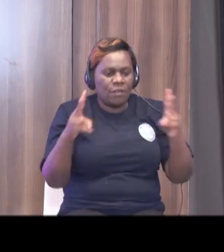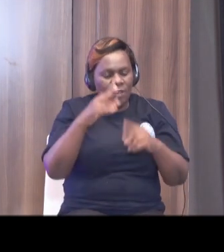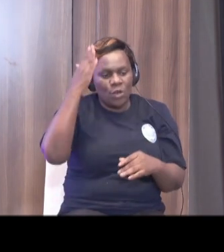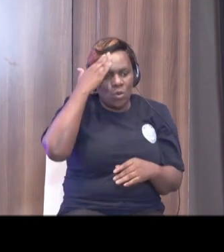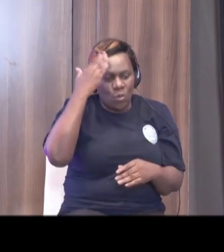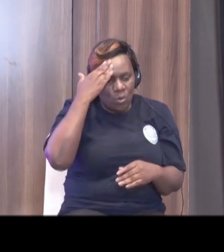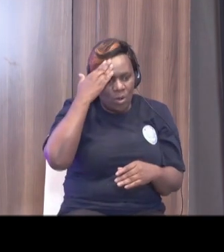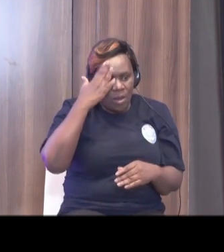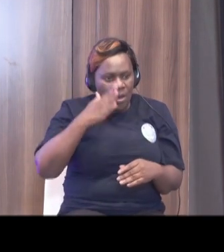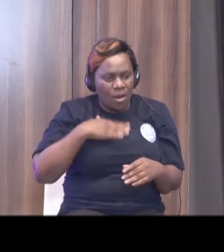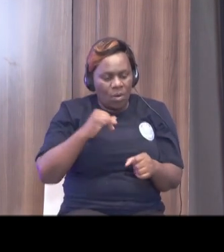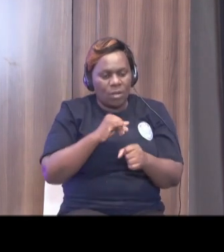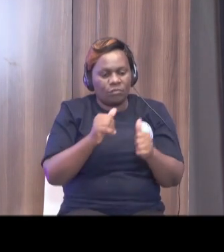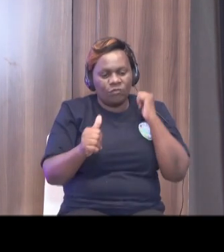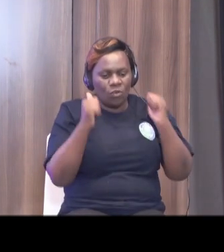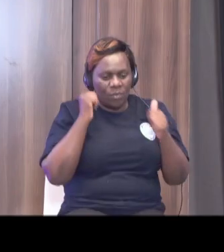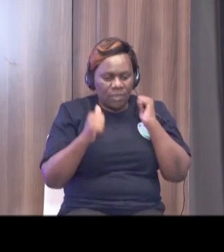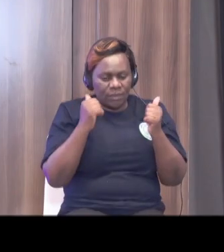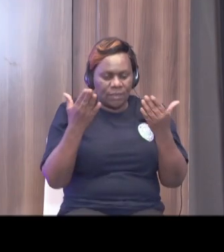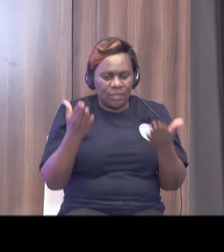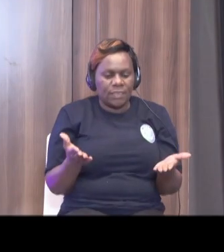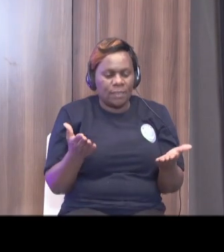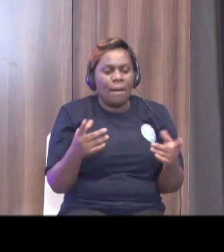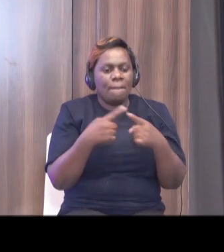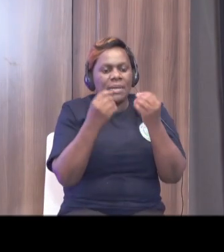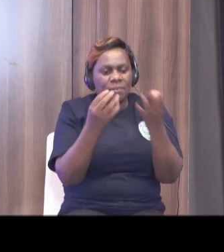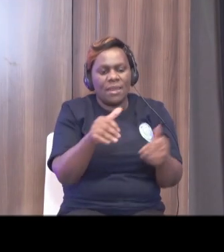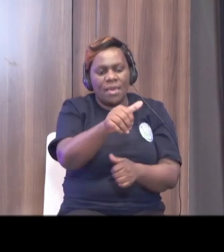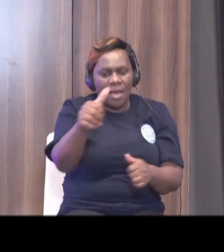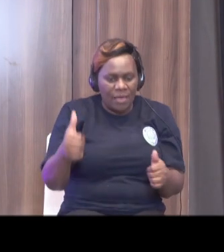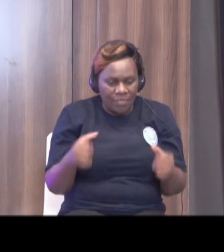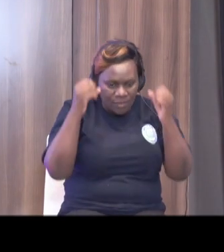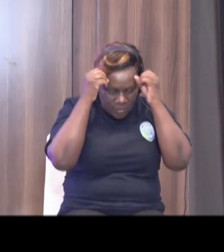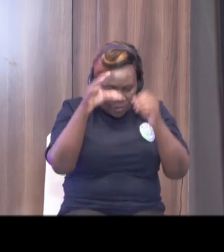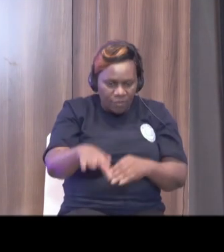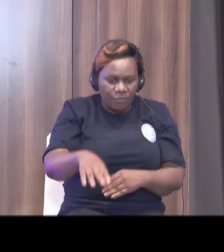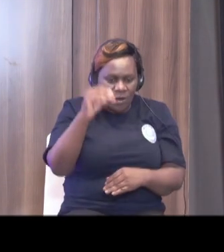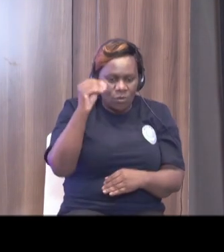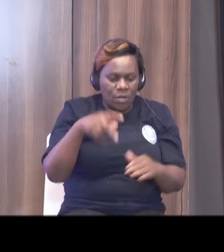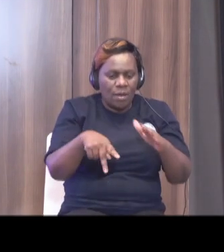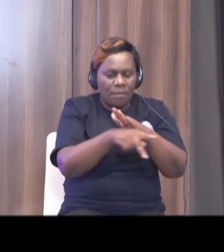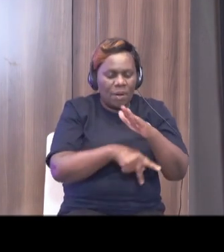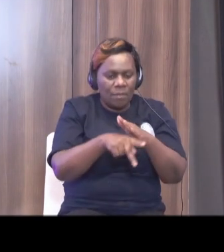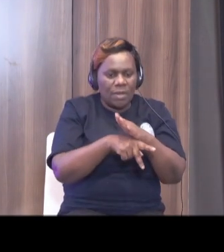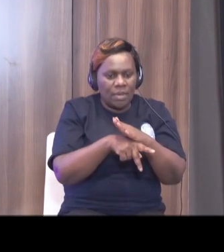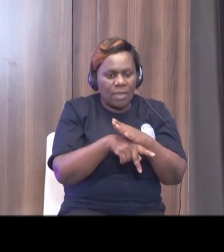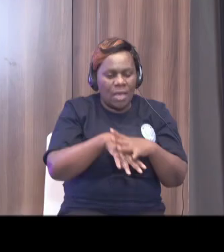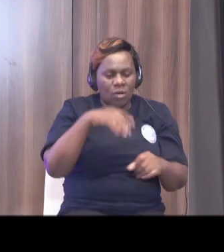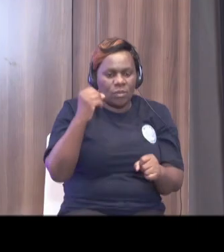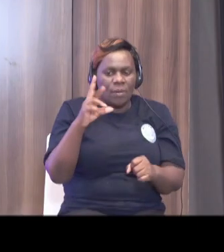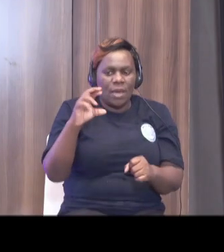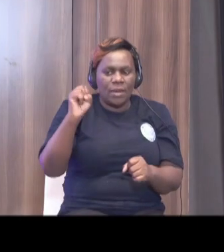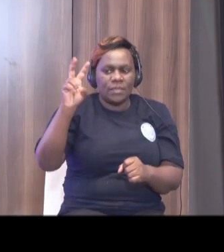well-known artist from Argentina, in this case. But many other studies found as a primary outcome with the